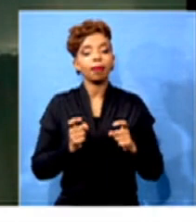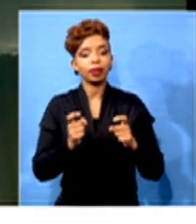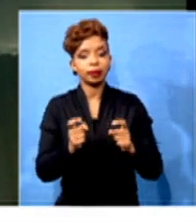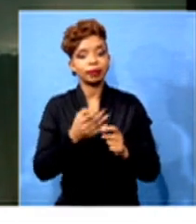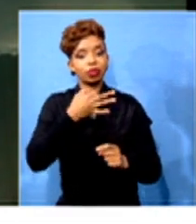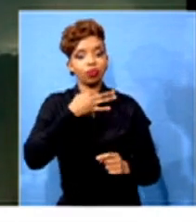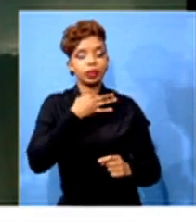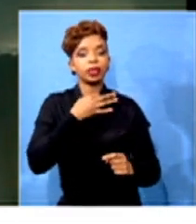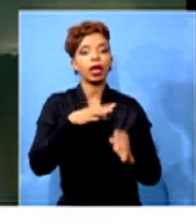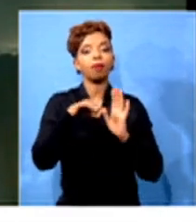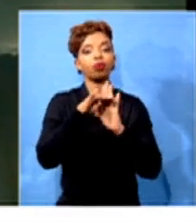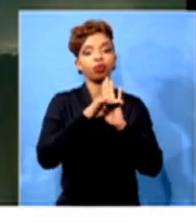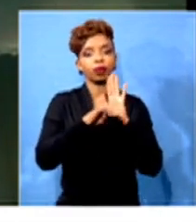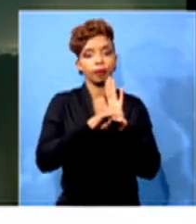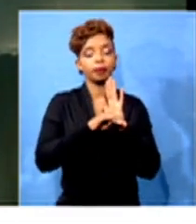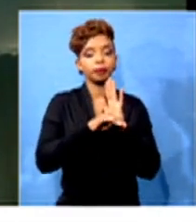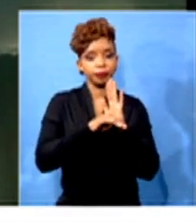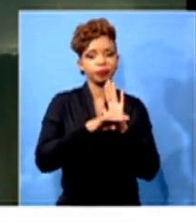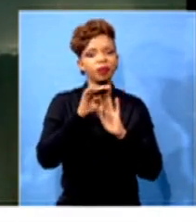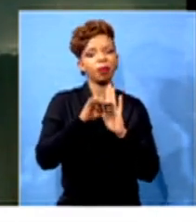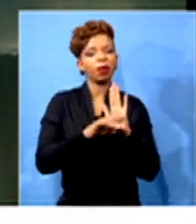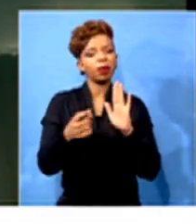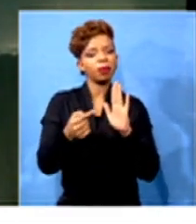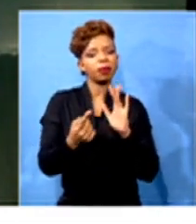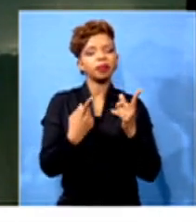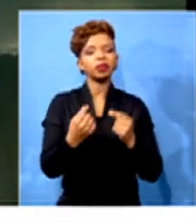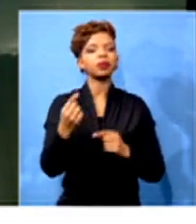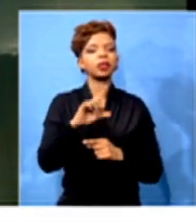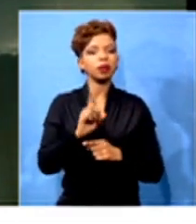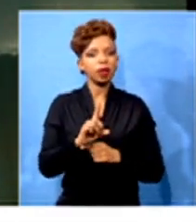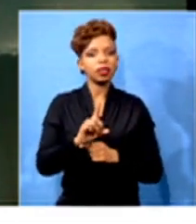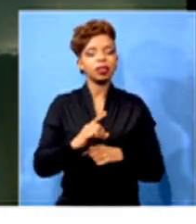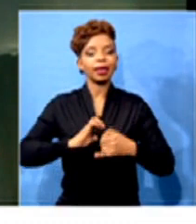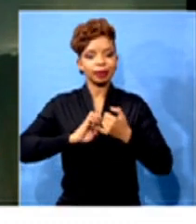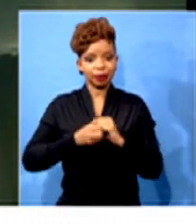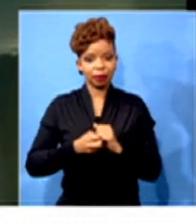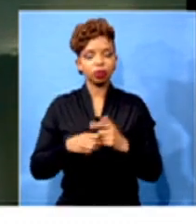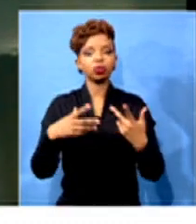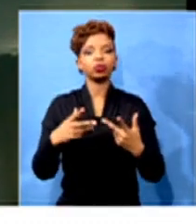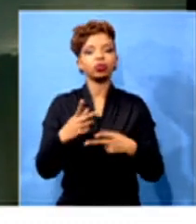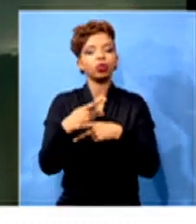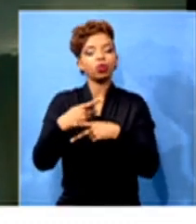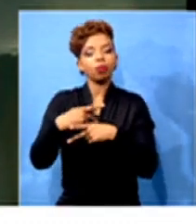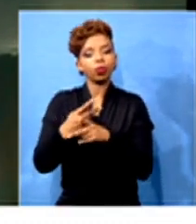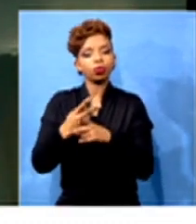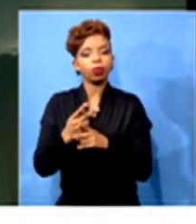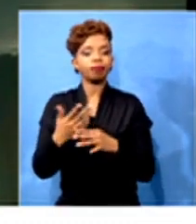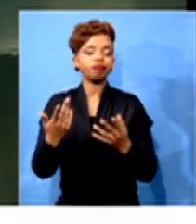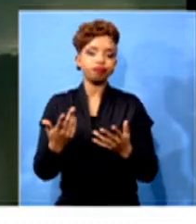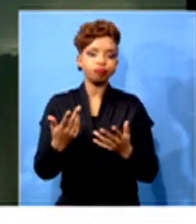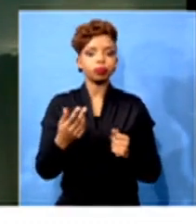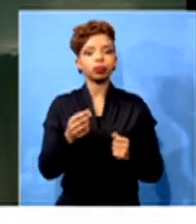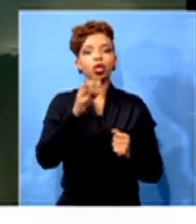program whereby they are trying to procure around 2,000 to 3,000 megawatts of emergency capacity. Now,